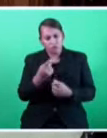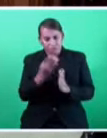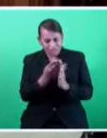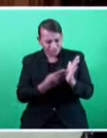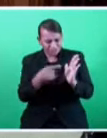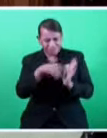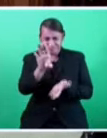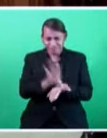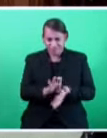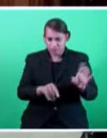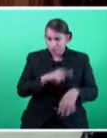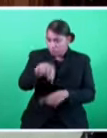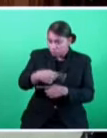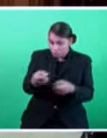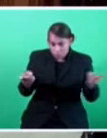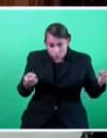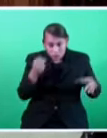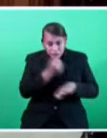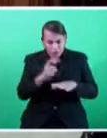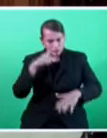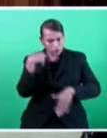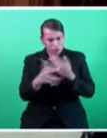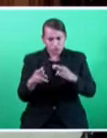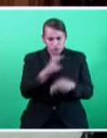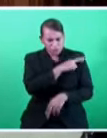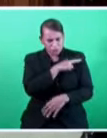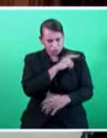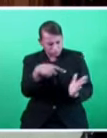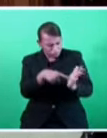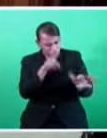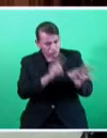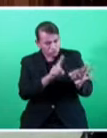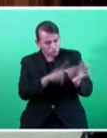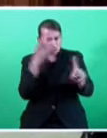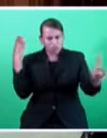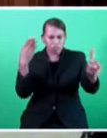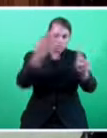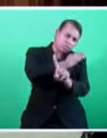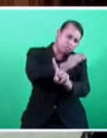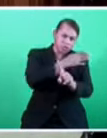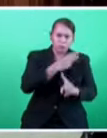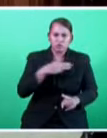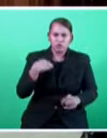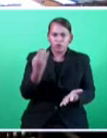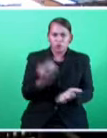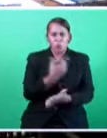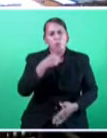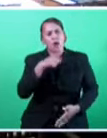fully answerable and accountable there. Yet this particular question is directed at the Minister of Economy. I only wish to raise that,